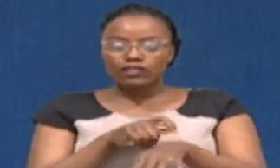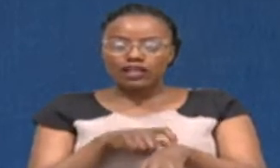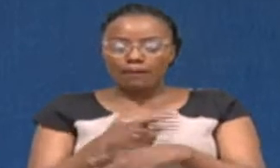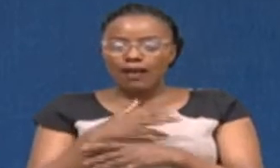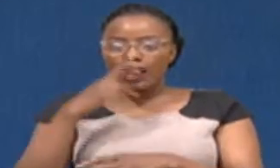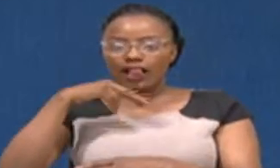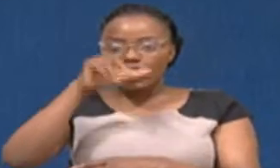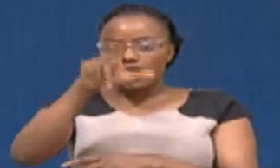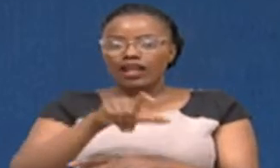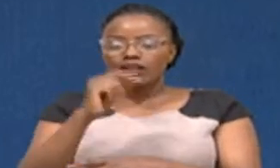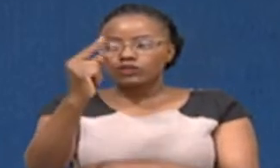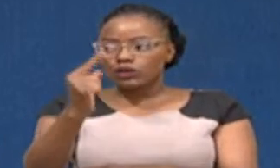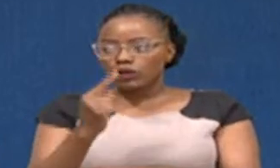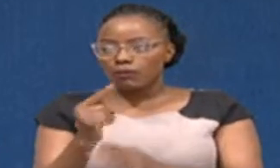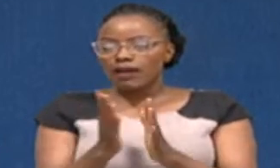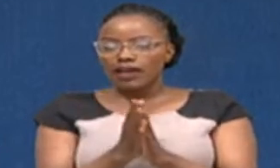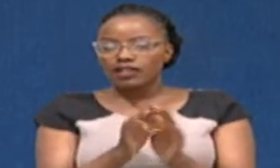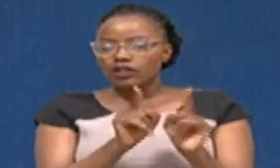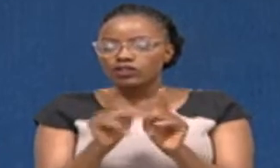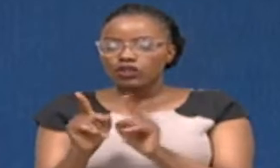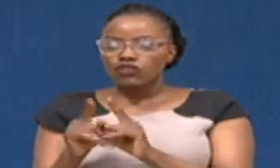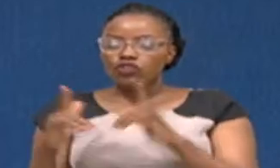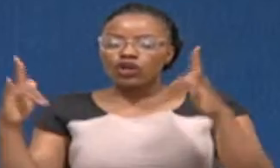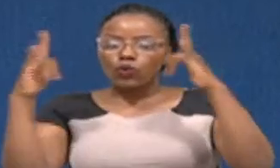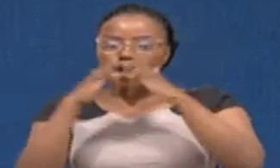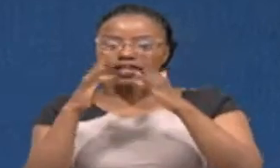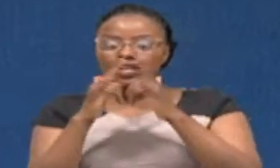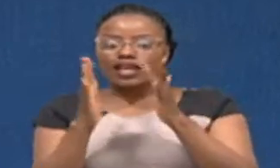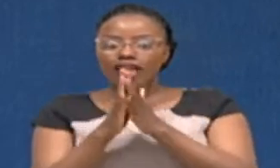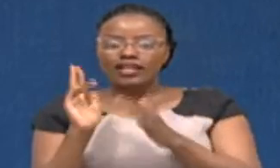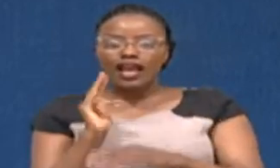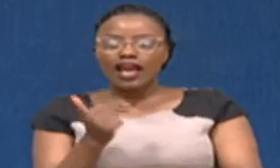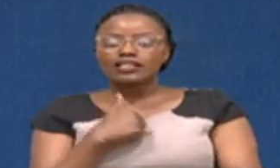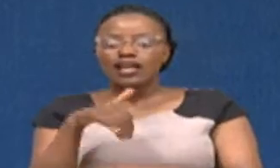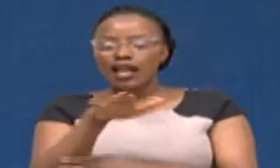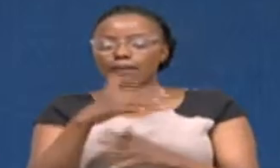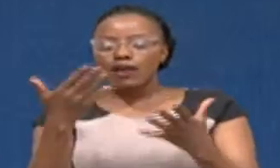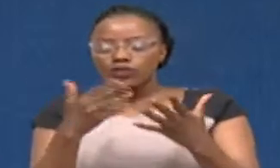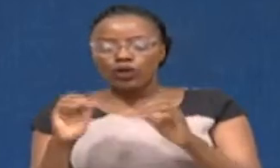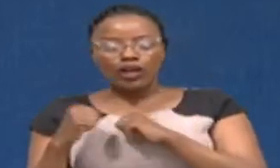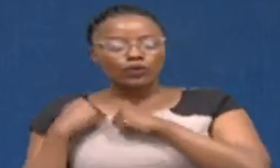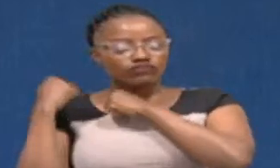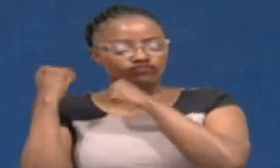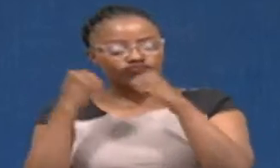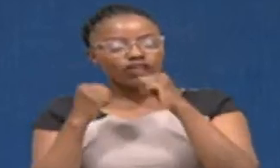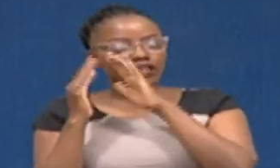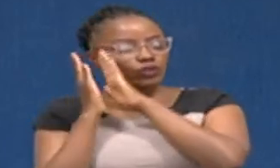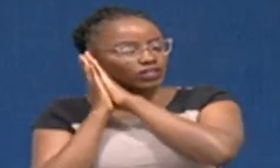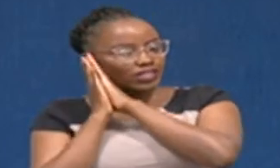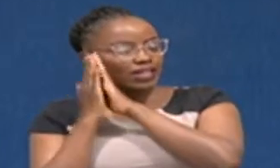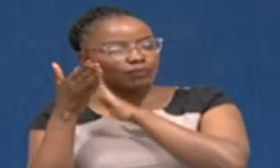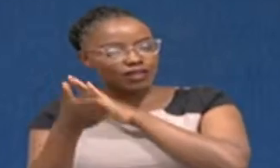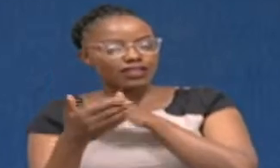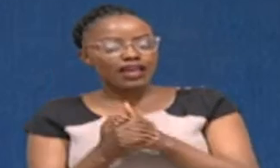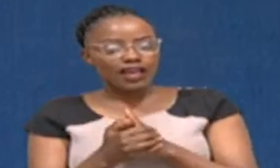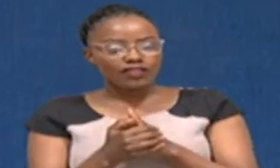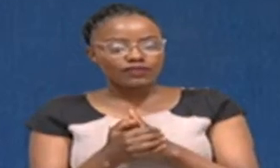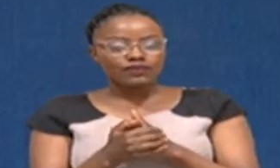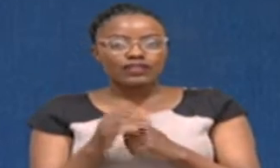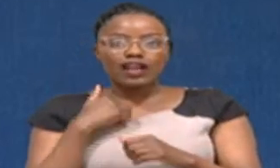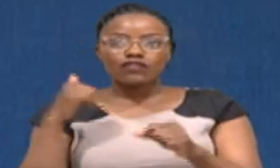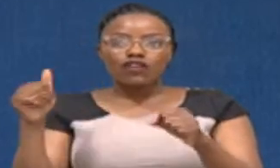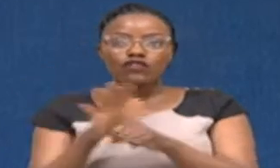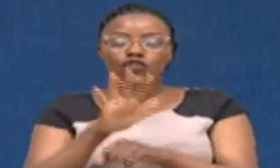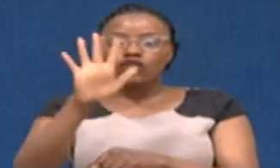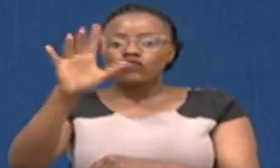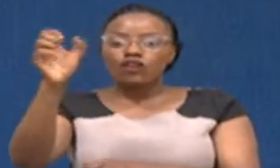the Red Cross was able to come on board with the tents, and then we had somewhere to put our heads under. Yeah. That, as a